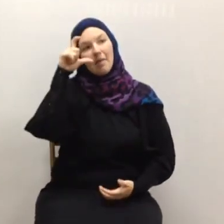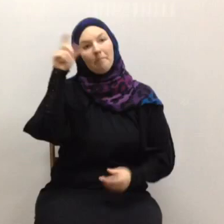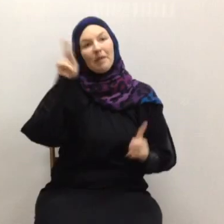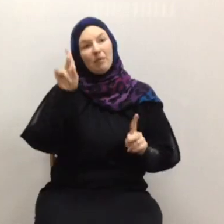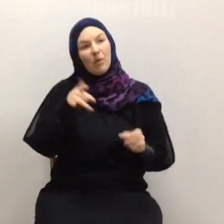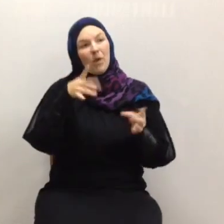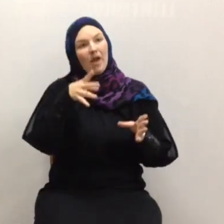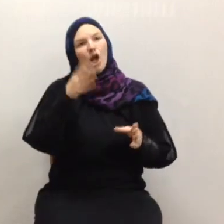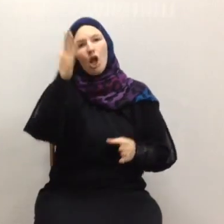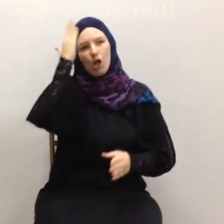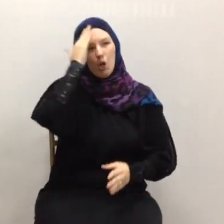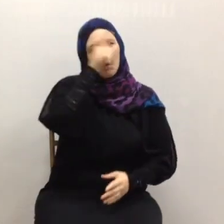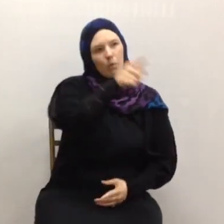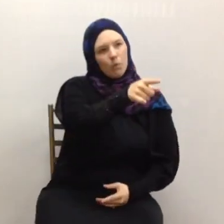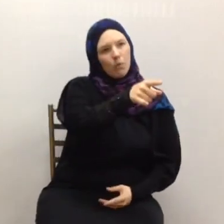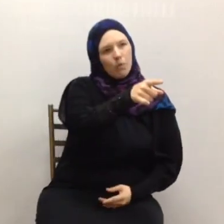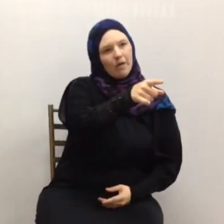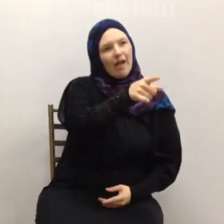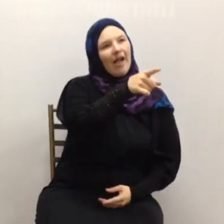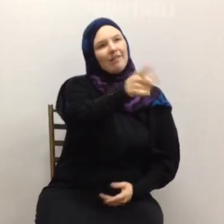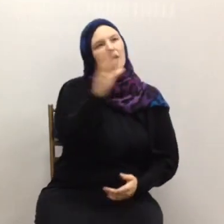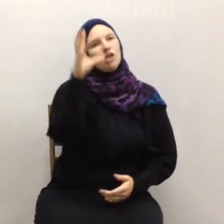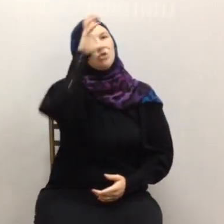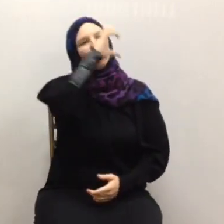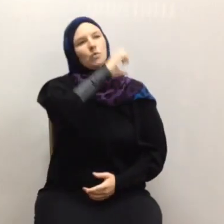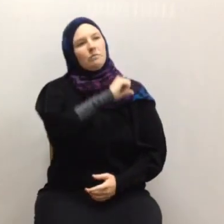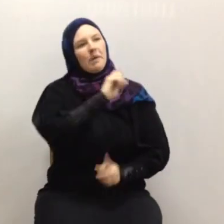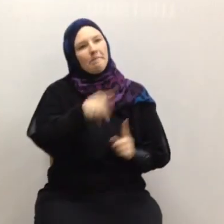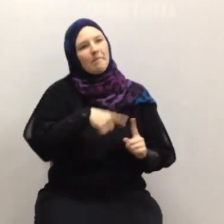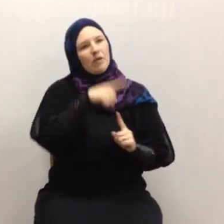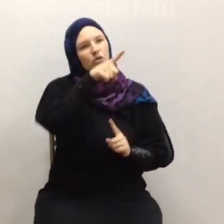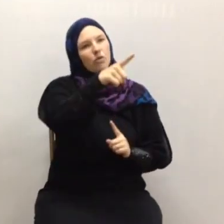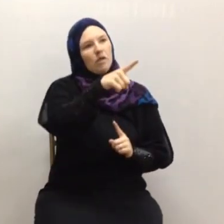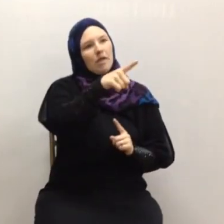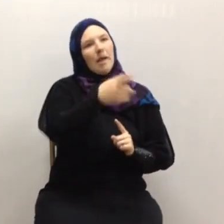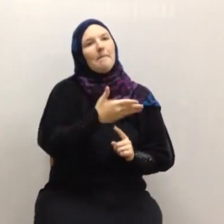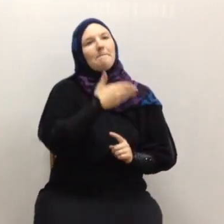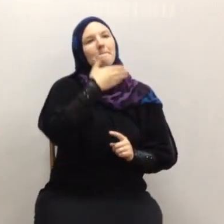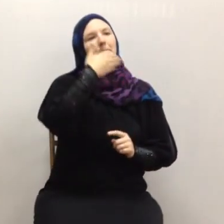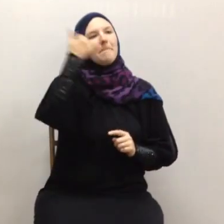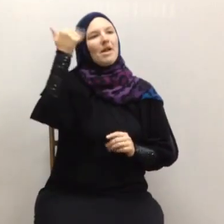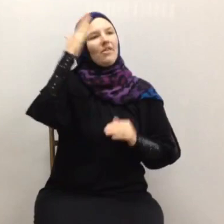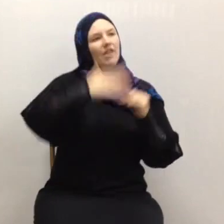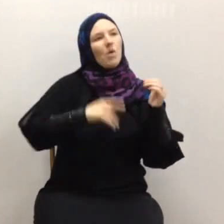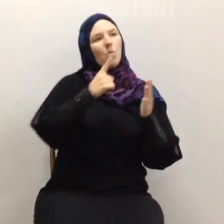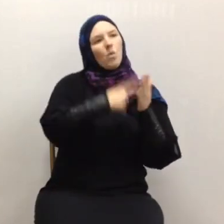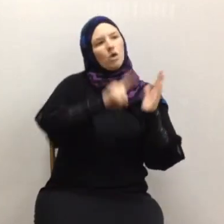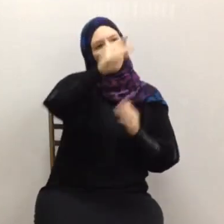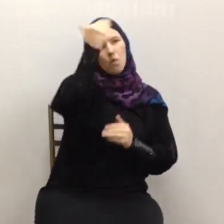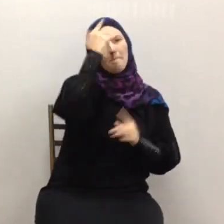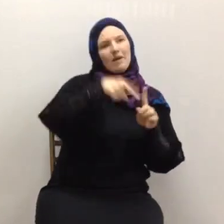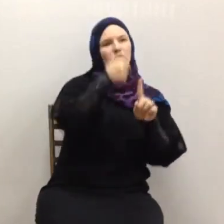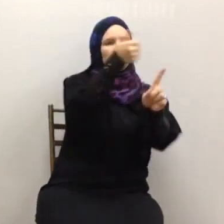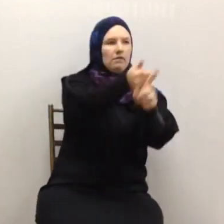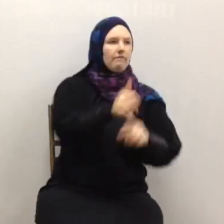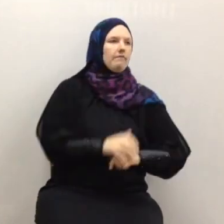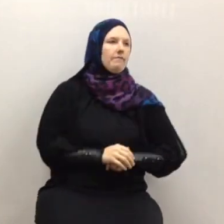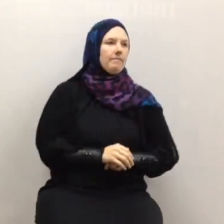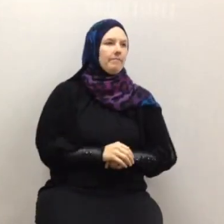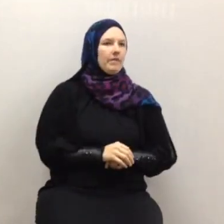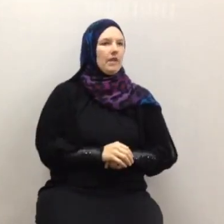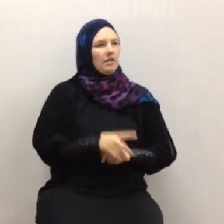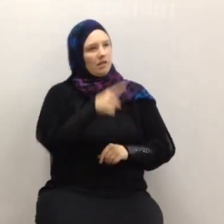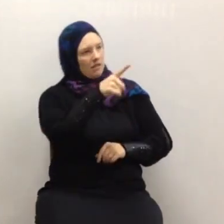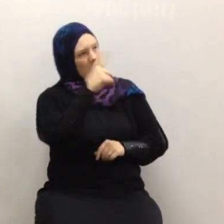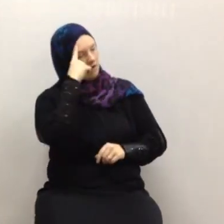about you better than what you assume about yourself. They think you are Muslim. And if they want to